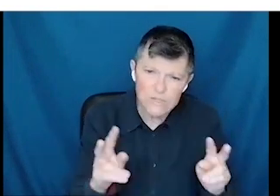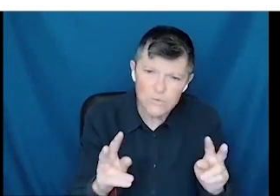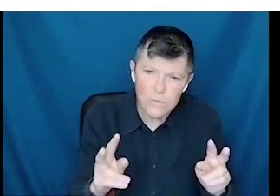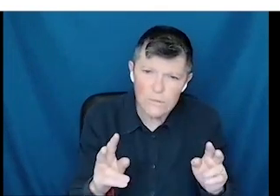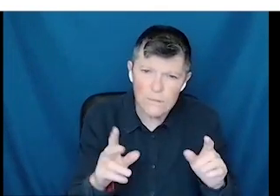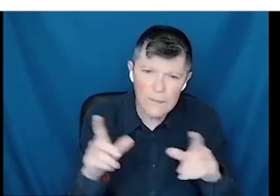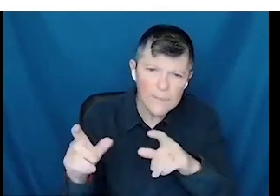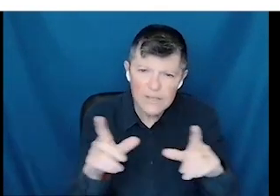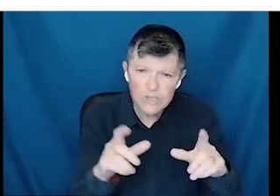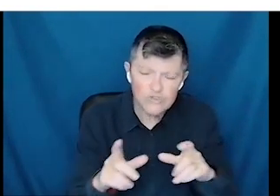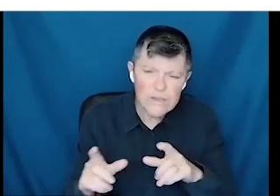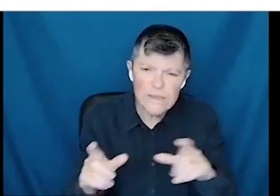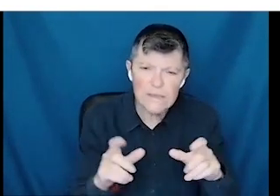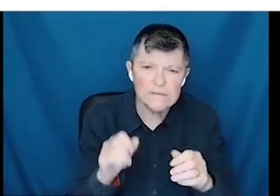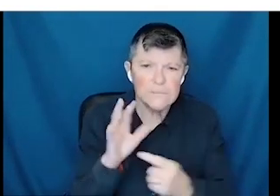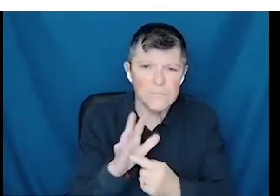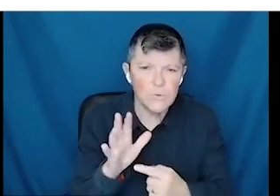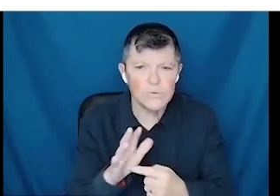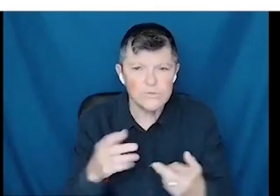to allow people to engage